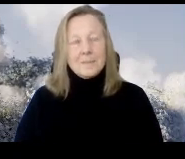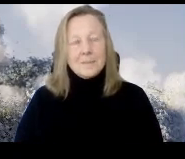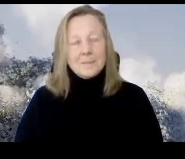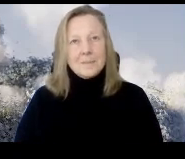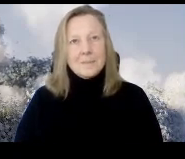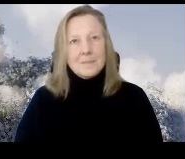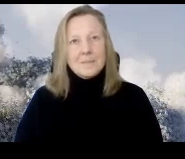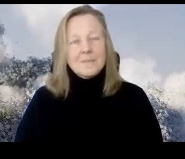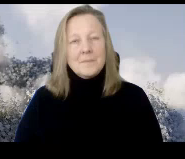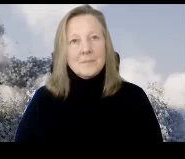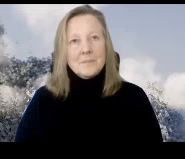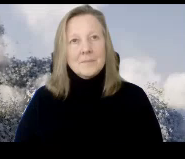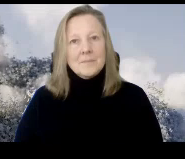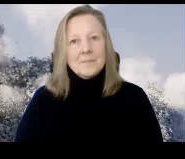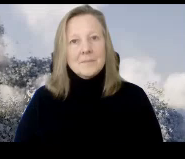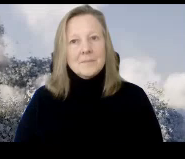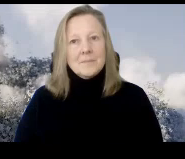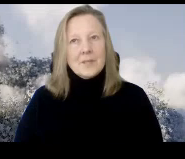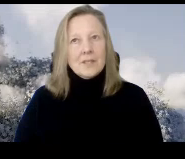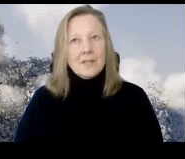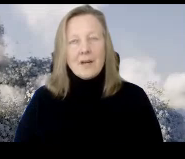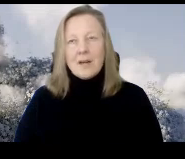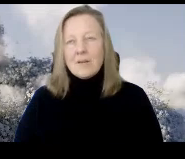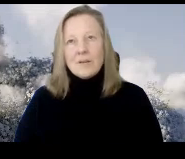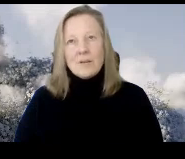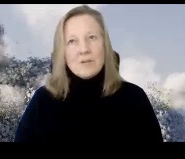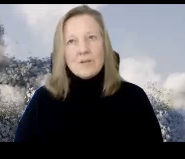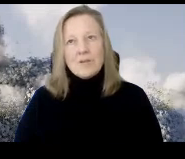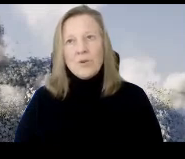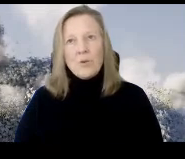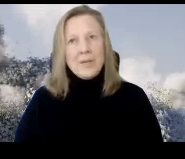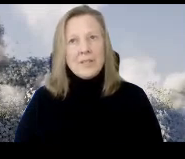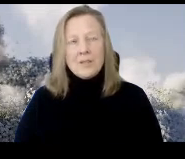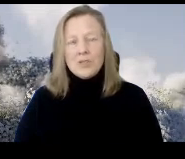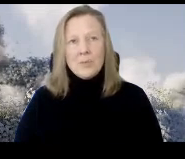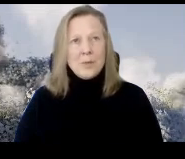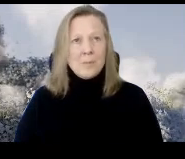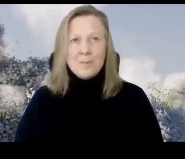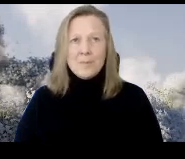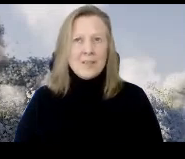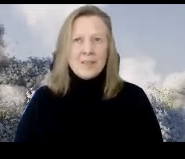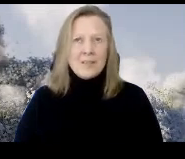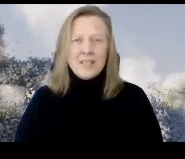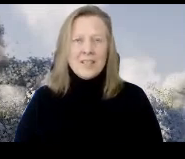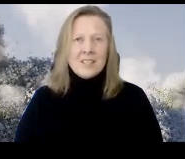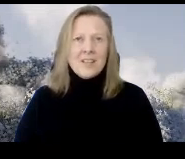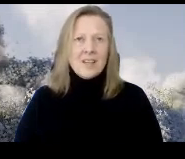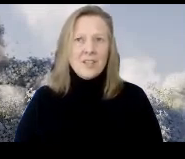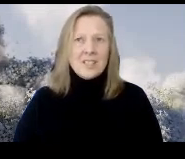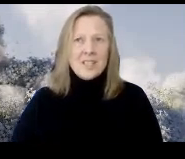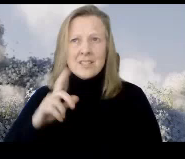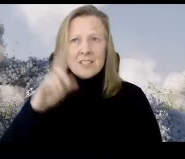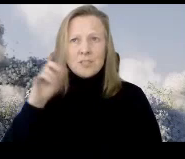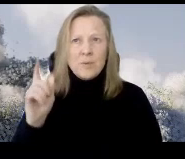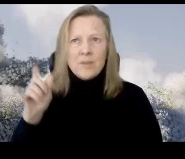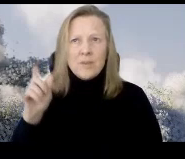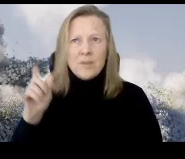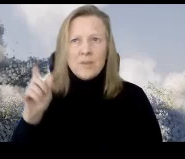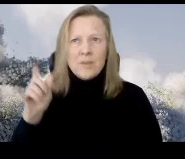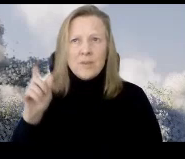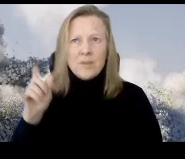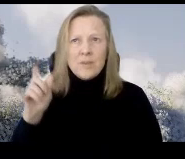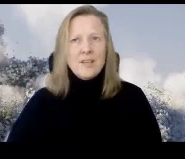exam a couple times, but I just stuck with writing. A So lot many, of so people, many, yeah, they get stuck. You get 6,